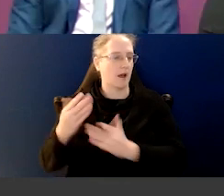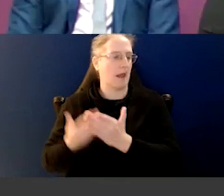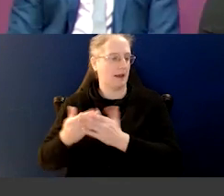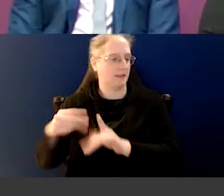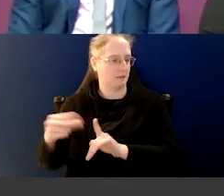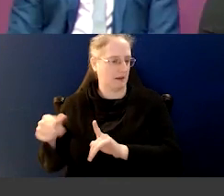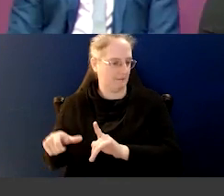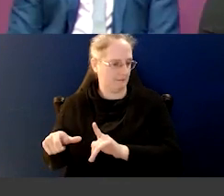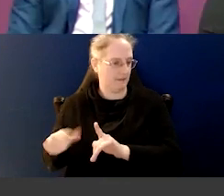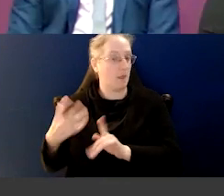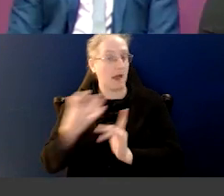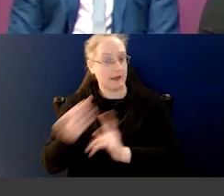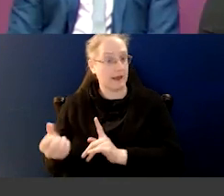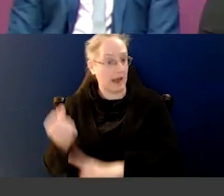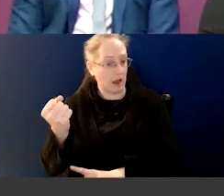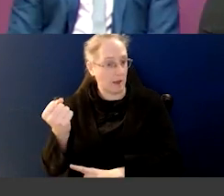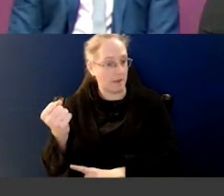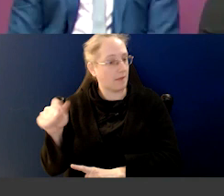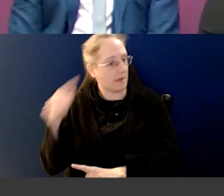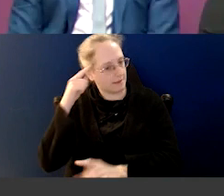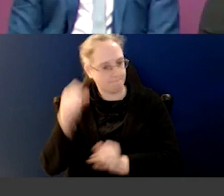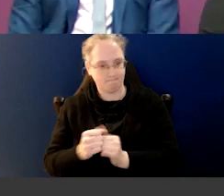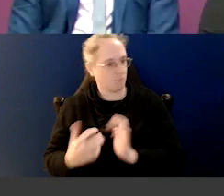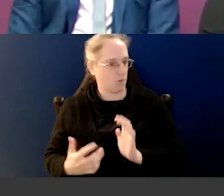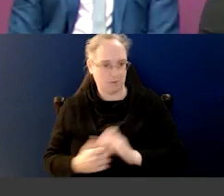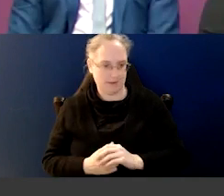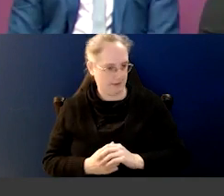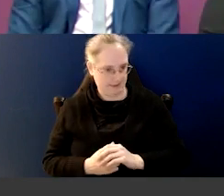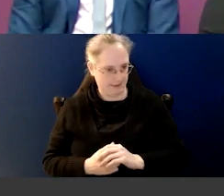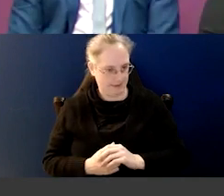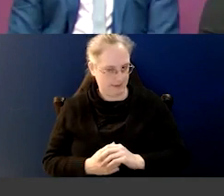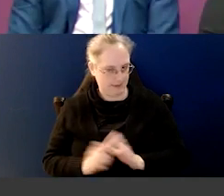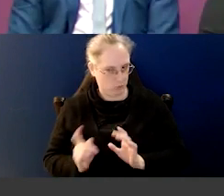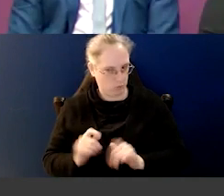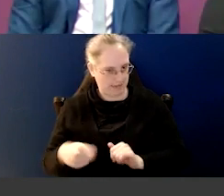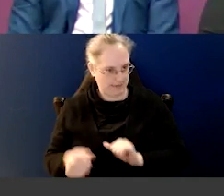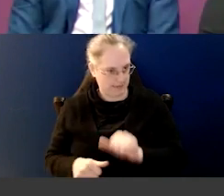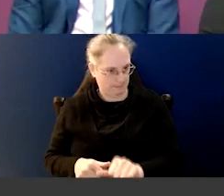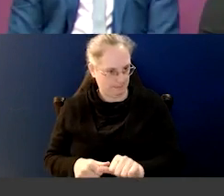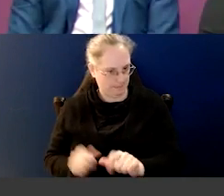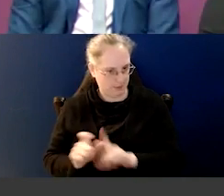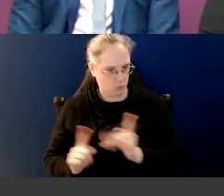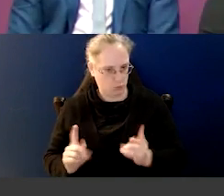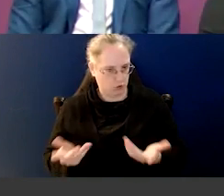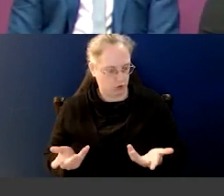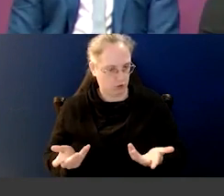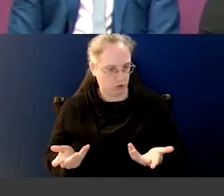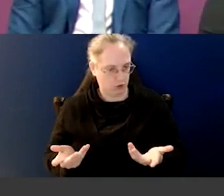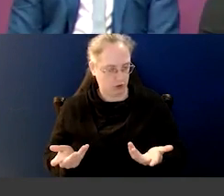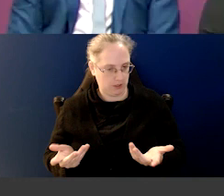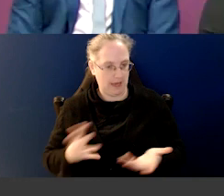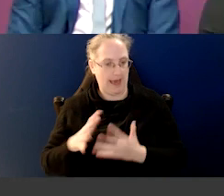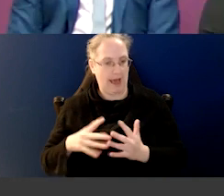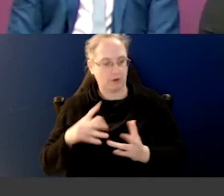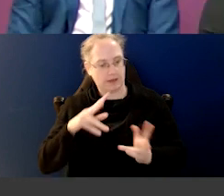perhaps disagree with, what's the next steps? How do they seek further information or